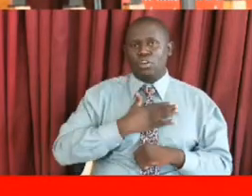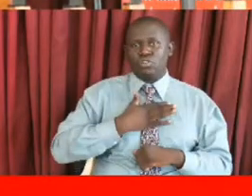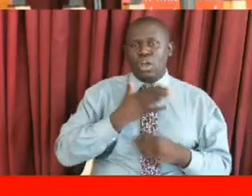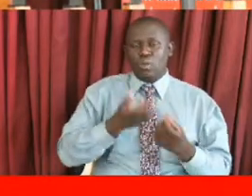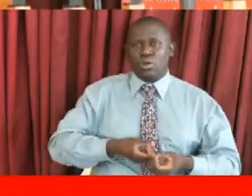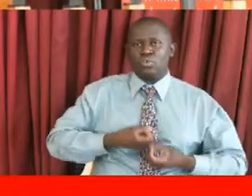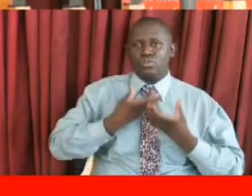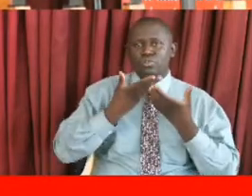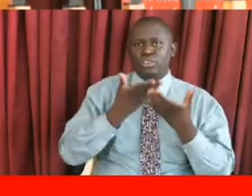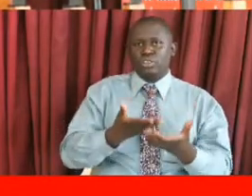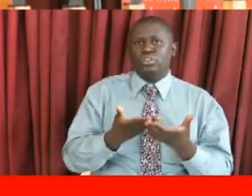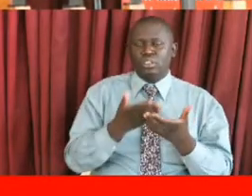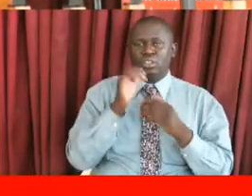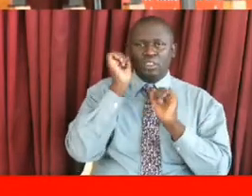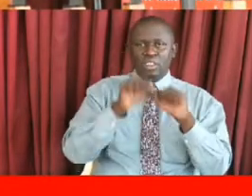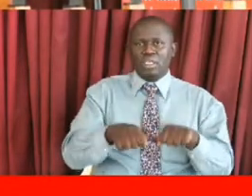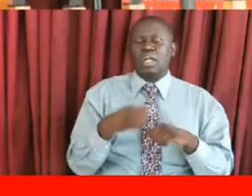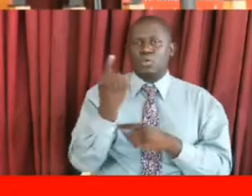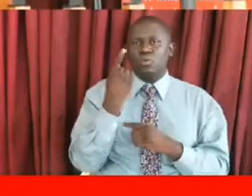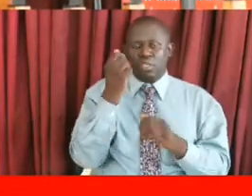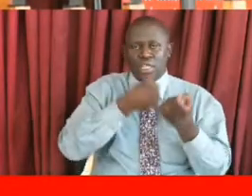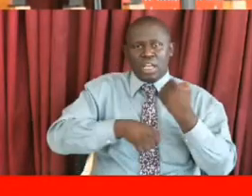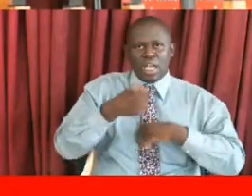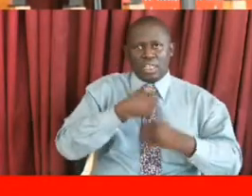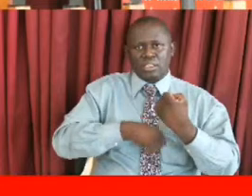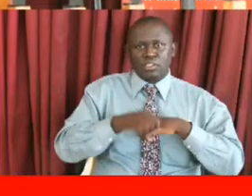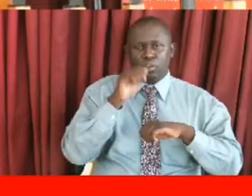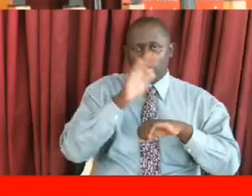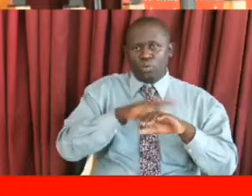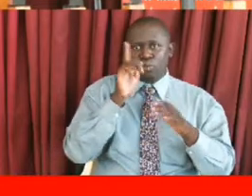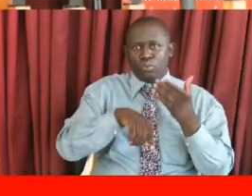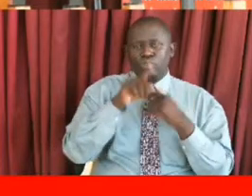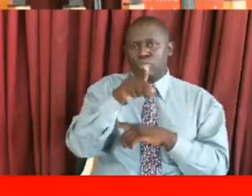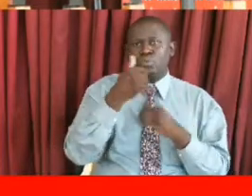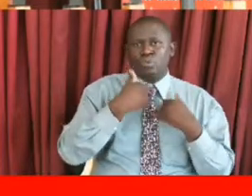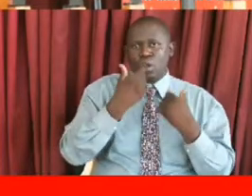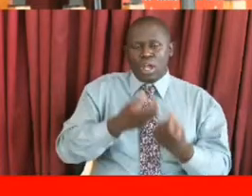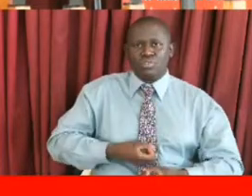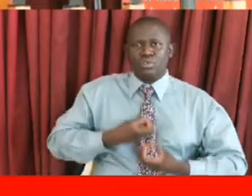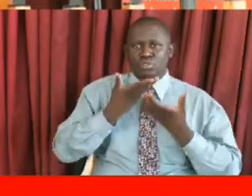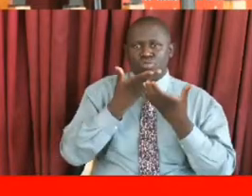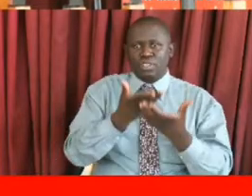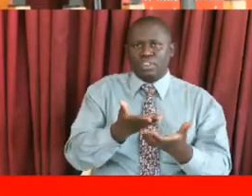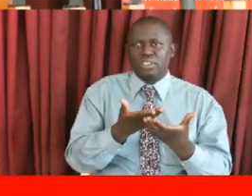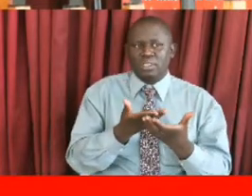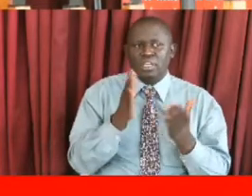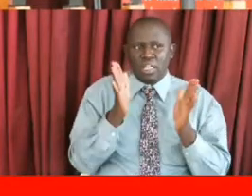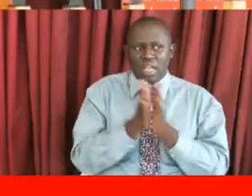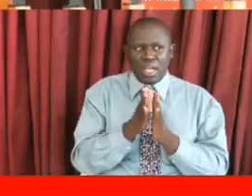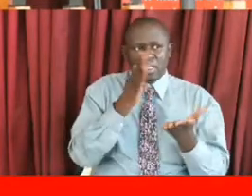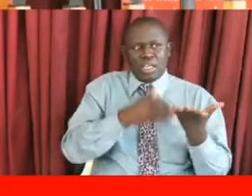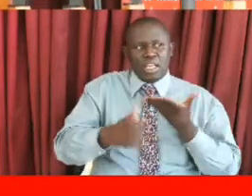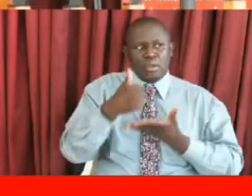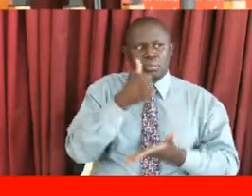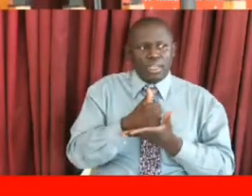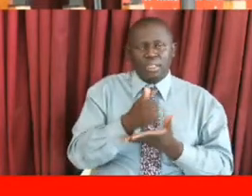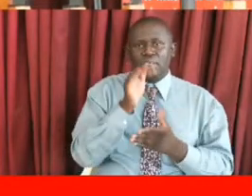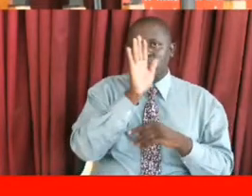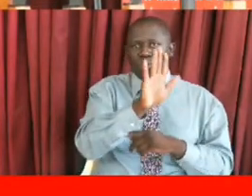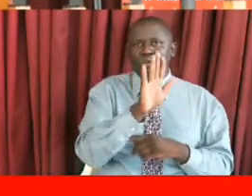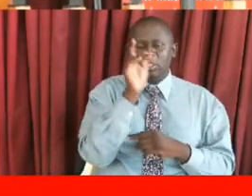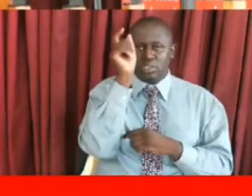confession so he can only act on what you have confessed and an amen to his